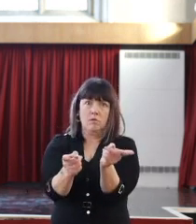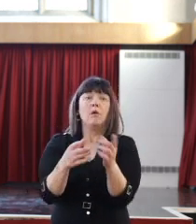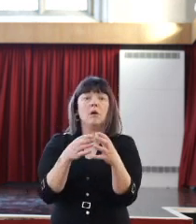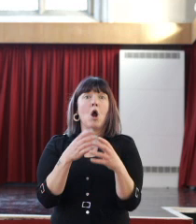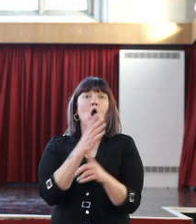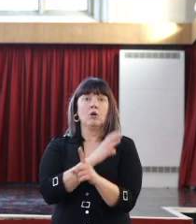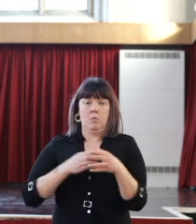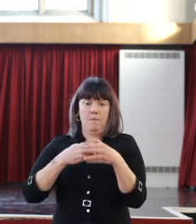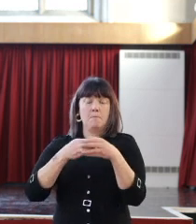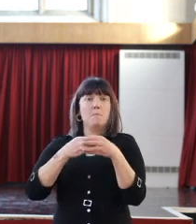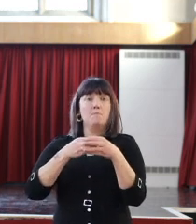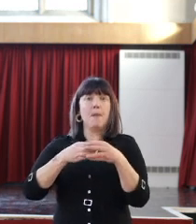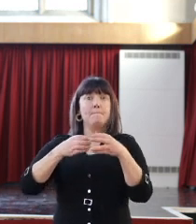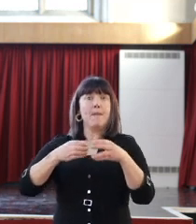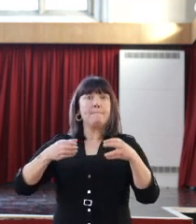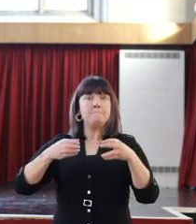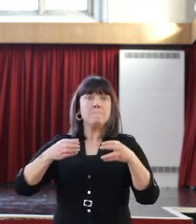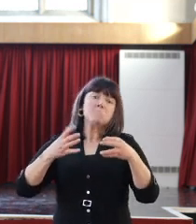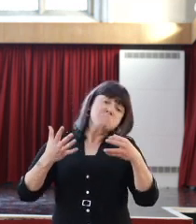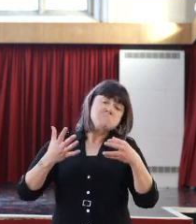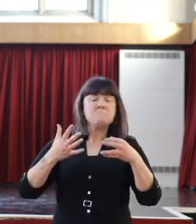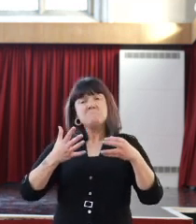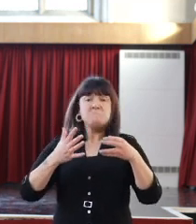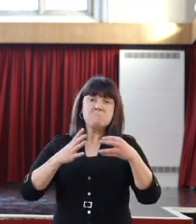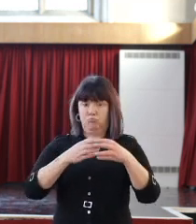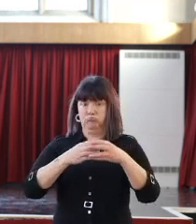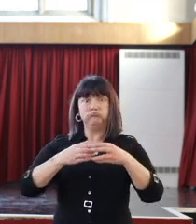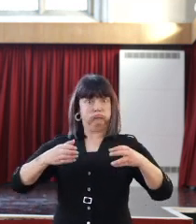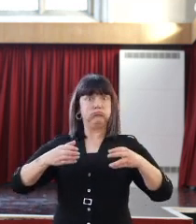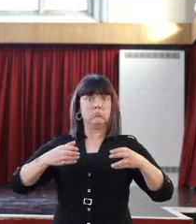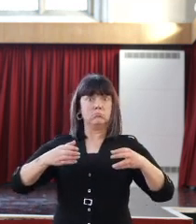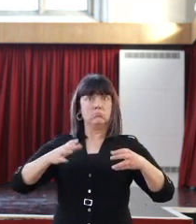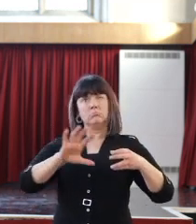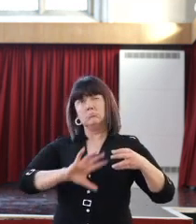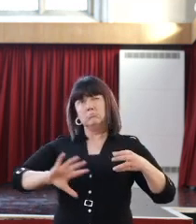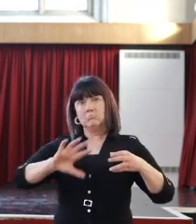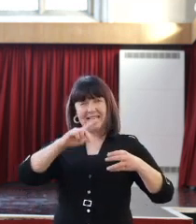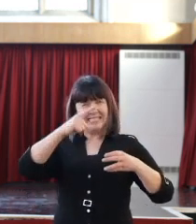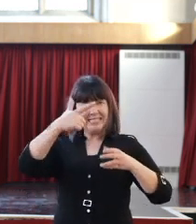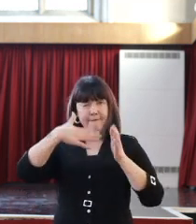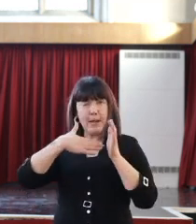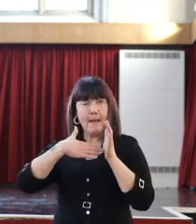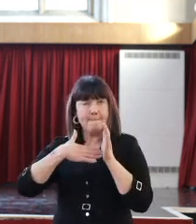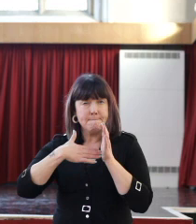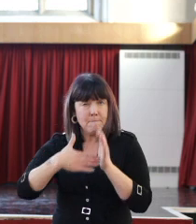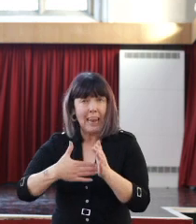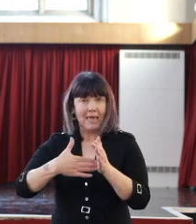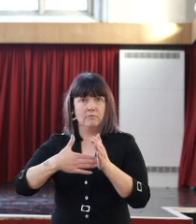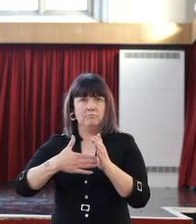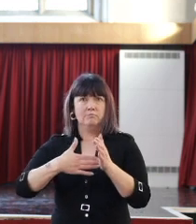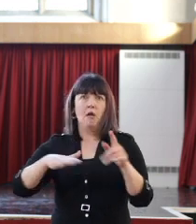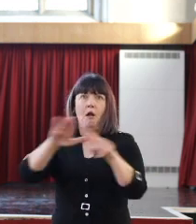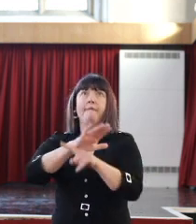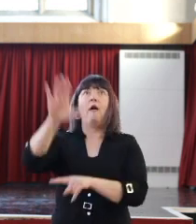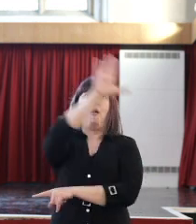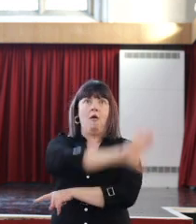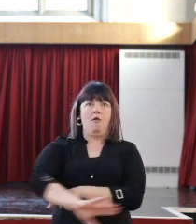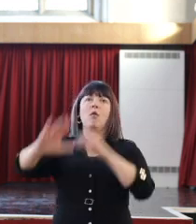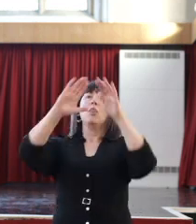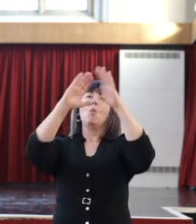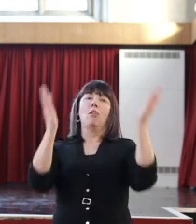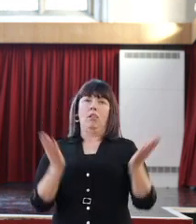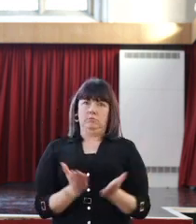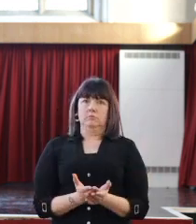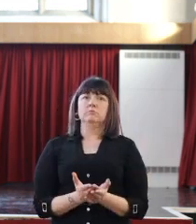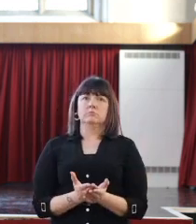from just a few hundred people to almost 7 million users worldwide. We did this by putting